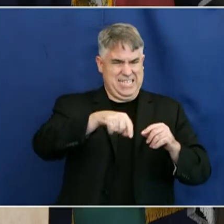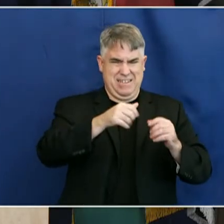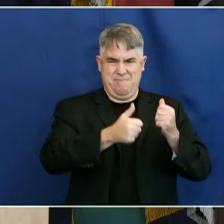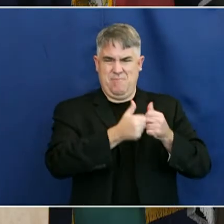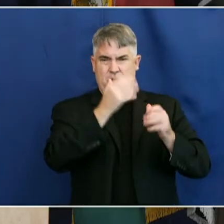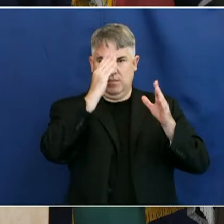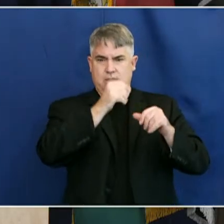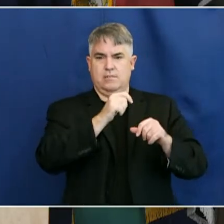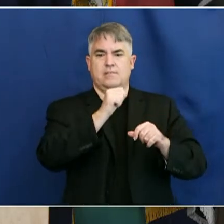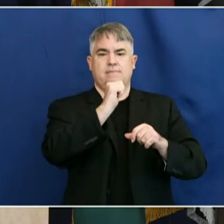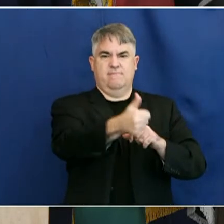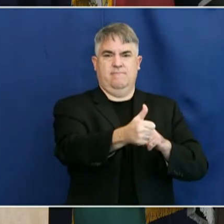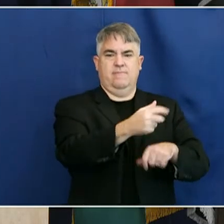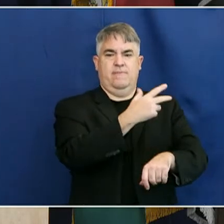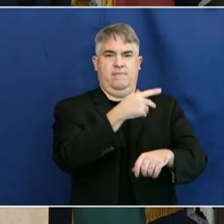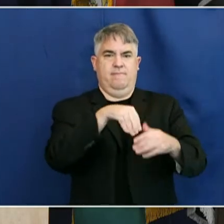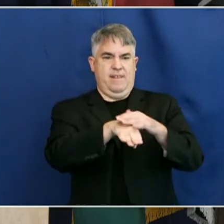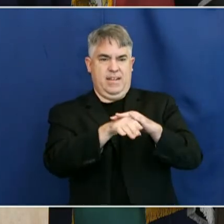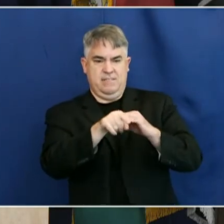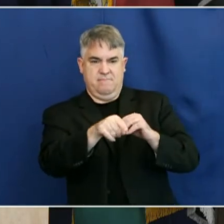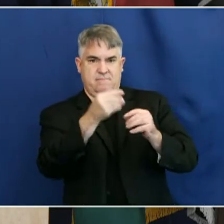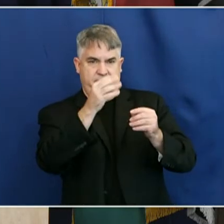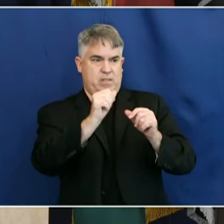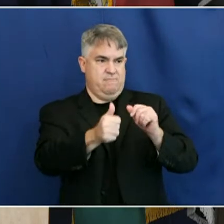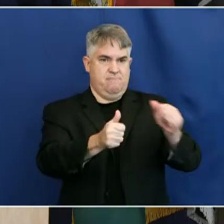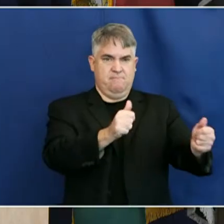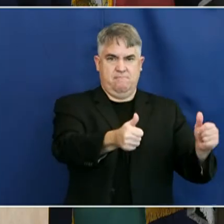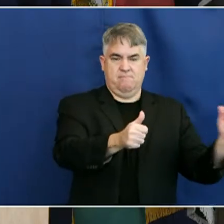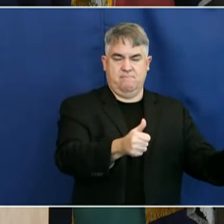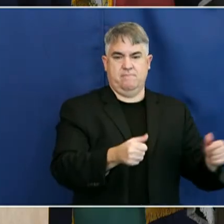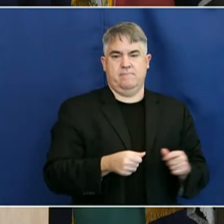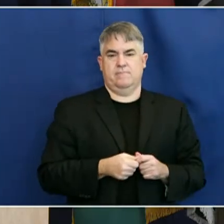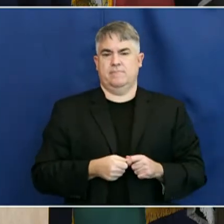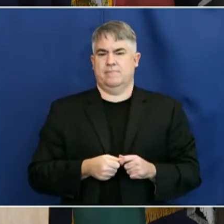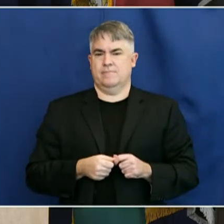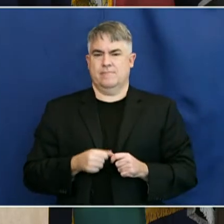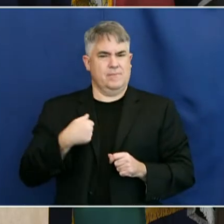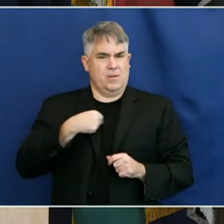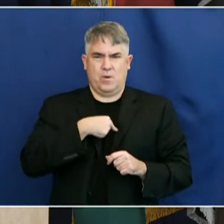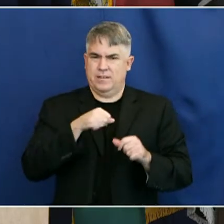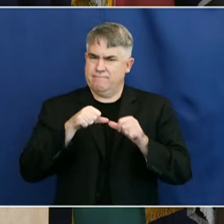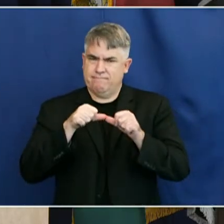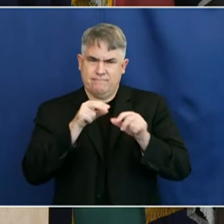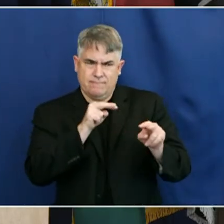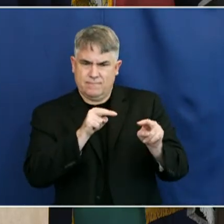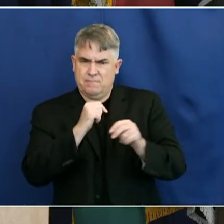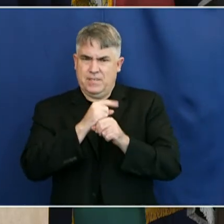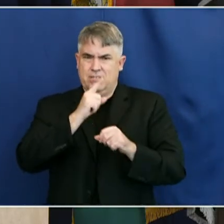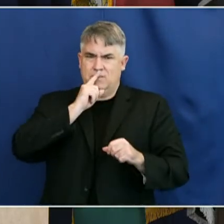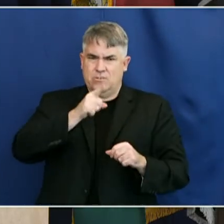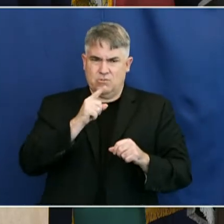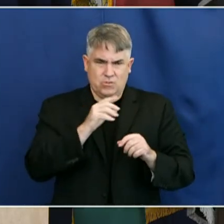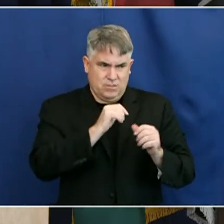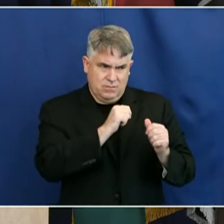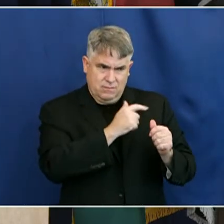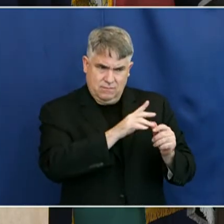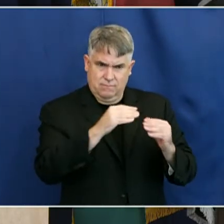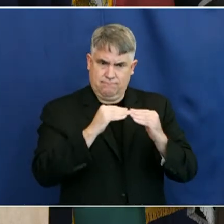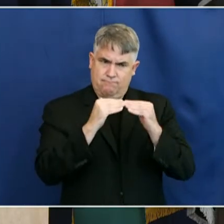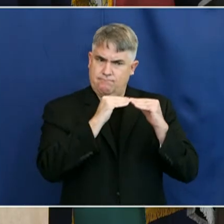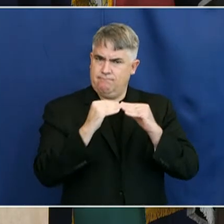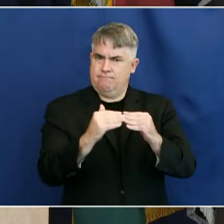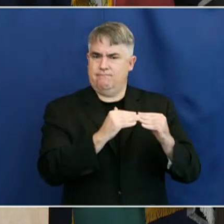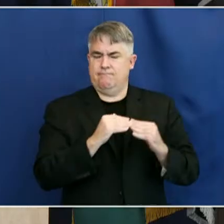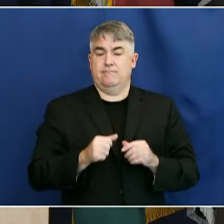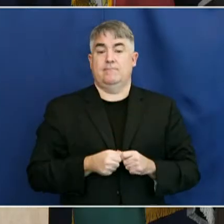going to continue to look at the most impacted areas that were not included in this list to ensure that we are